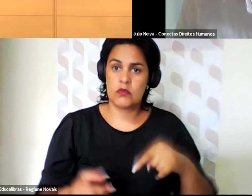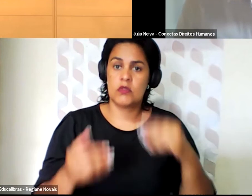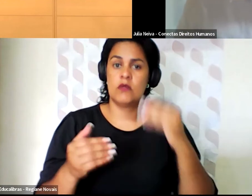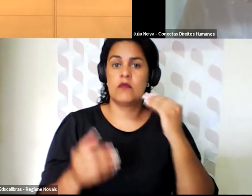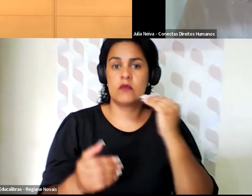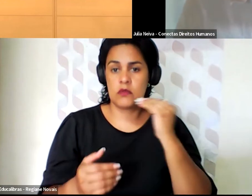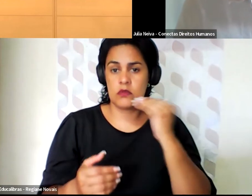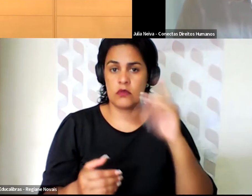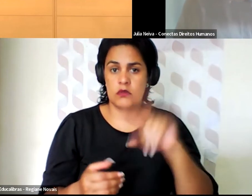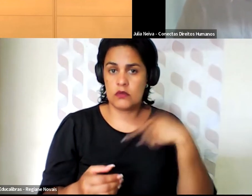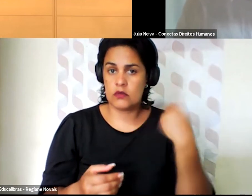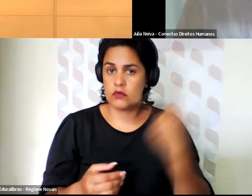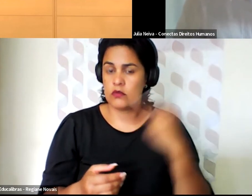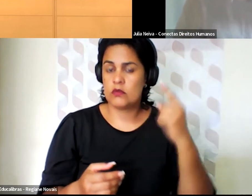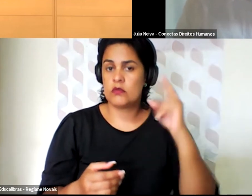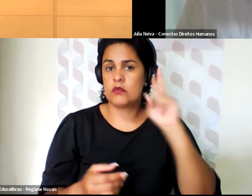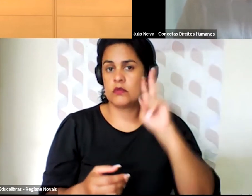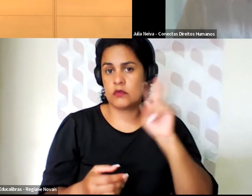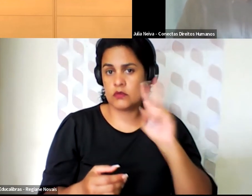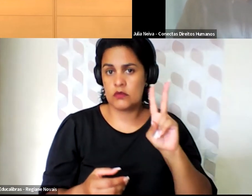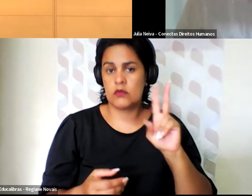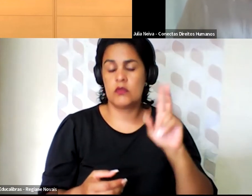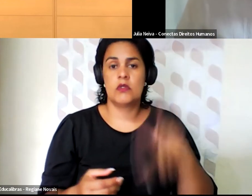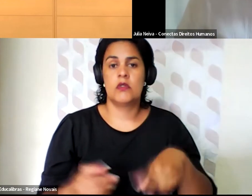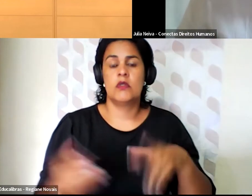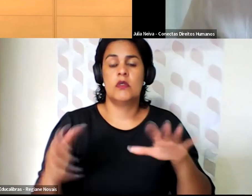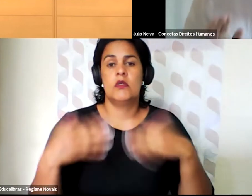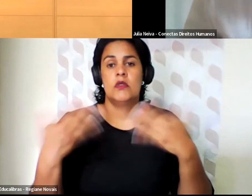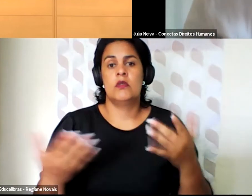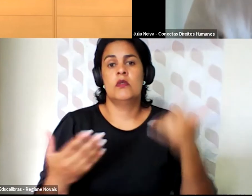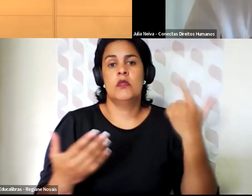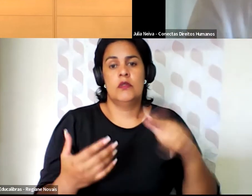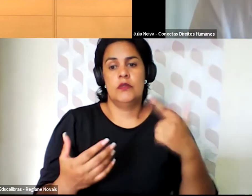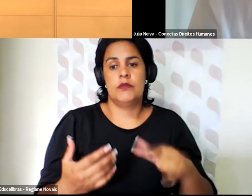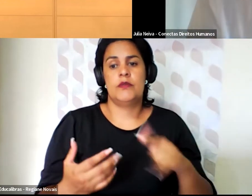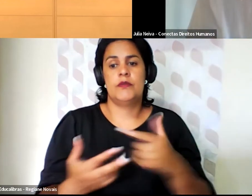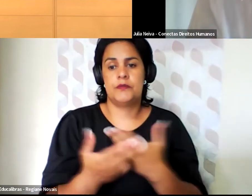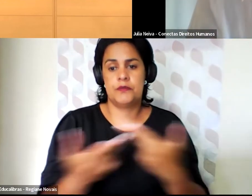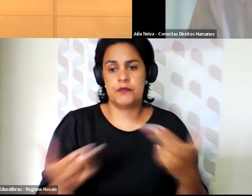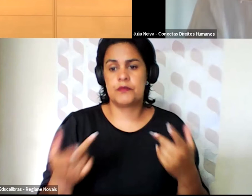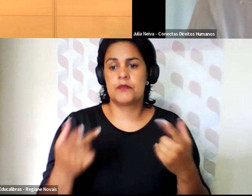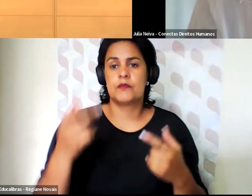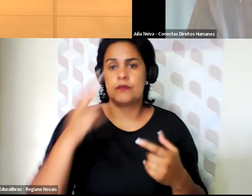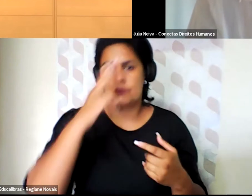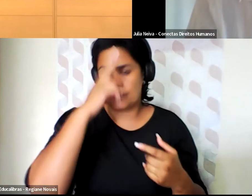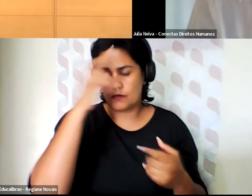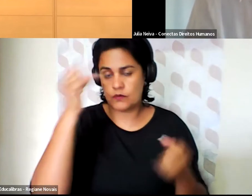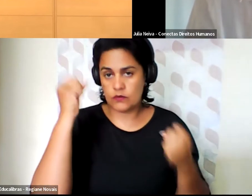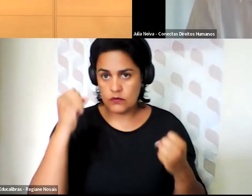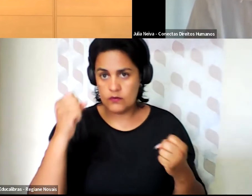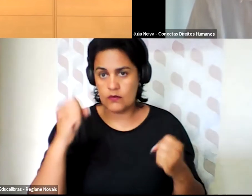instruments and institutions despite having problems in the past, but we are in a moment with very serious